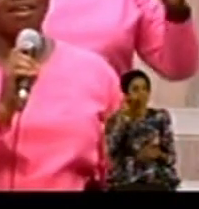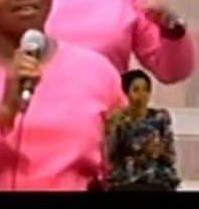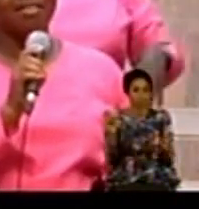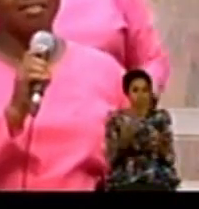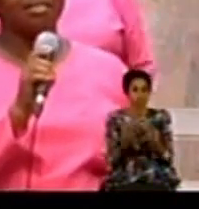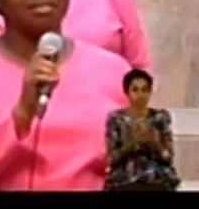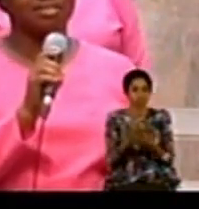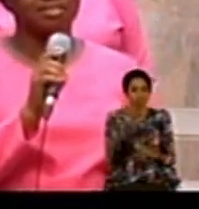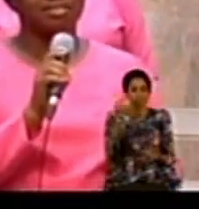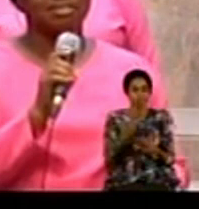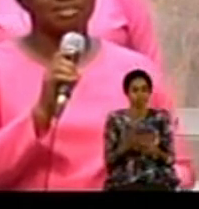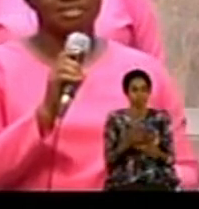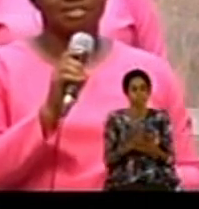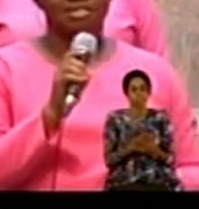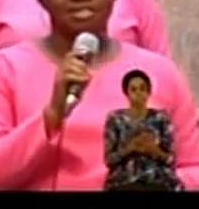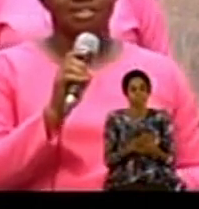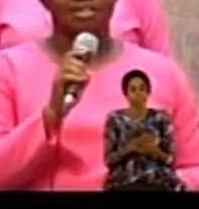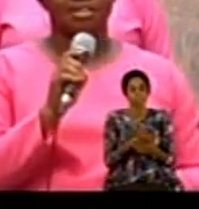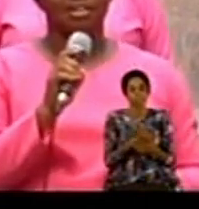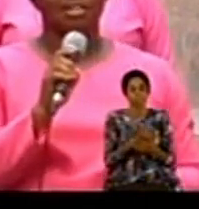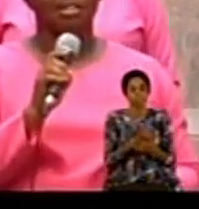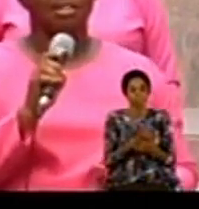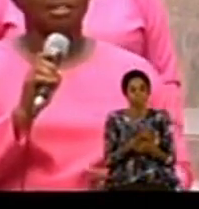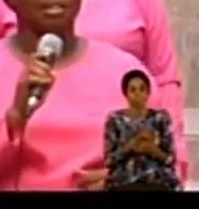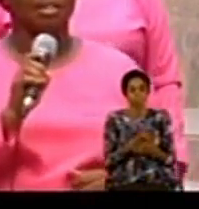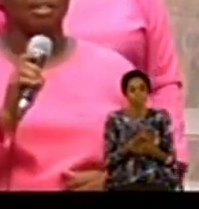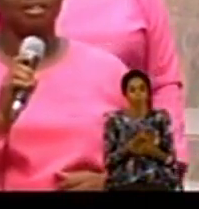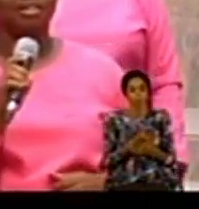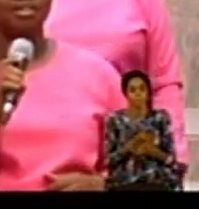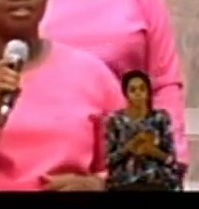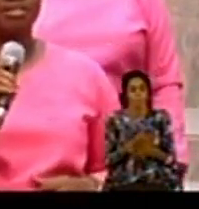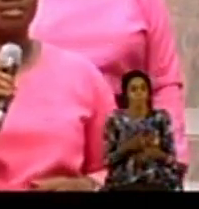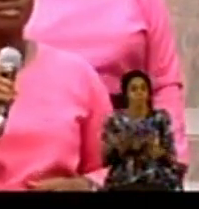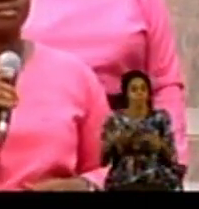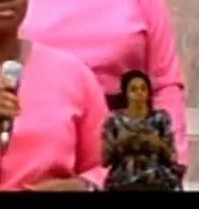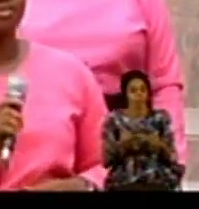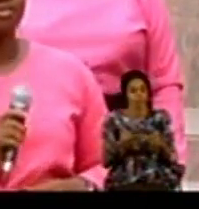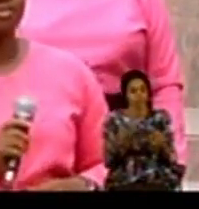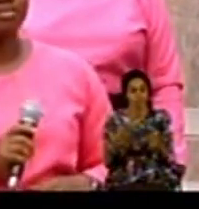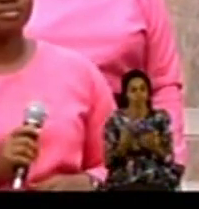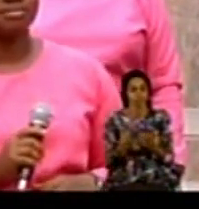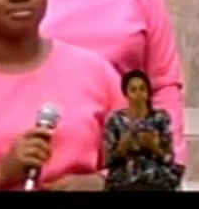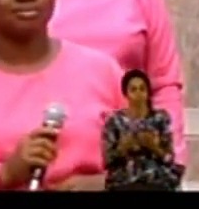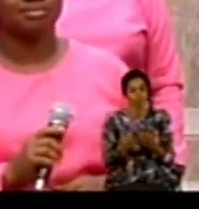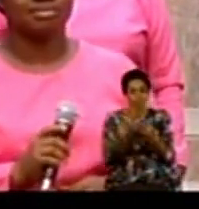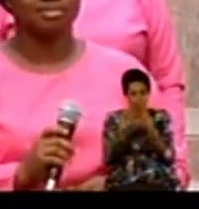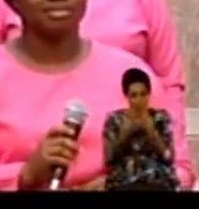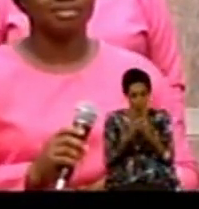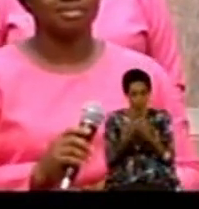Amen. Celebrations continue as we sing along with the Washington team to praise the name of the Lord.